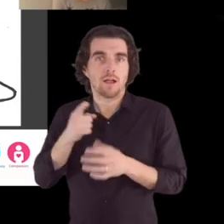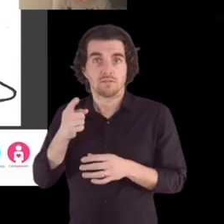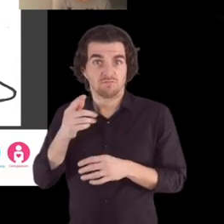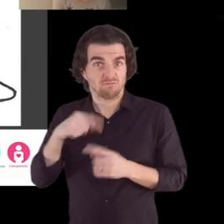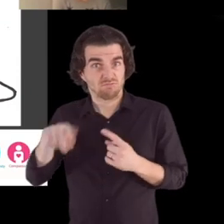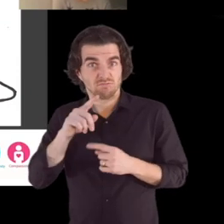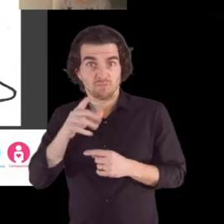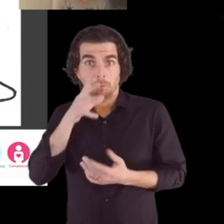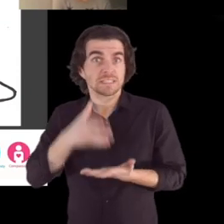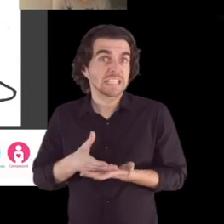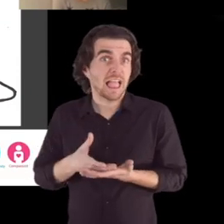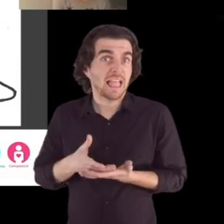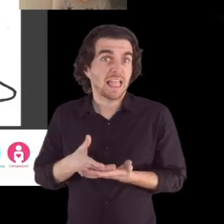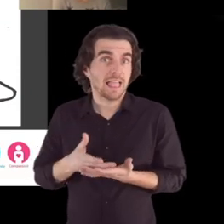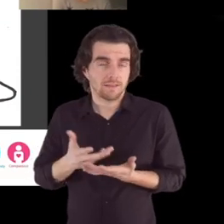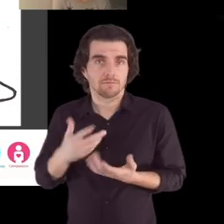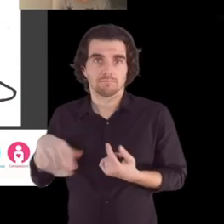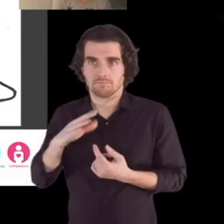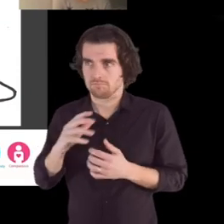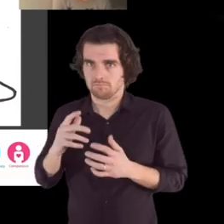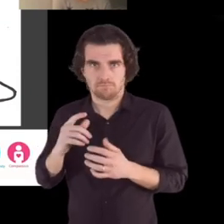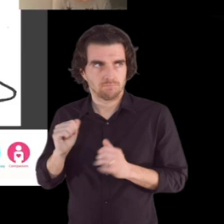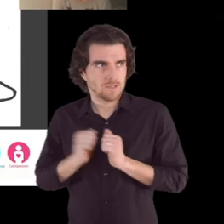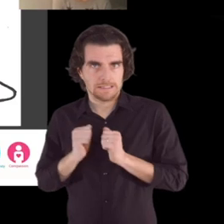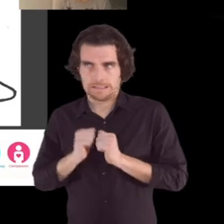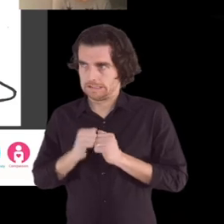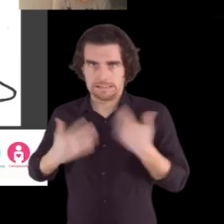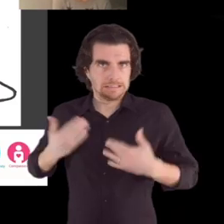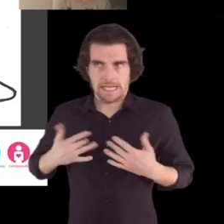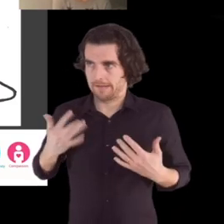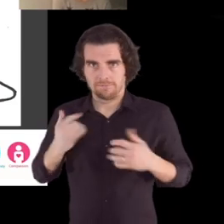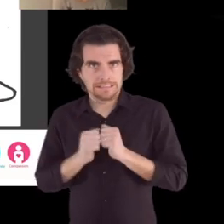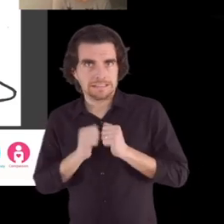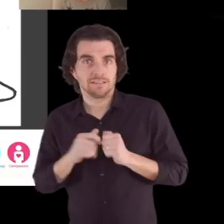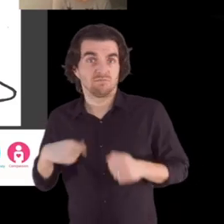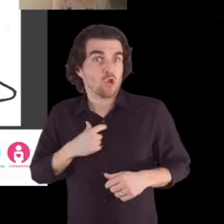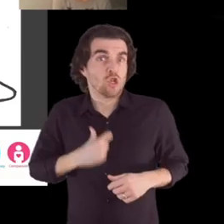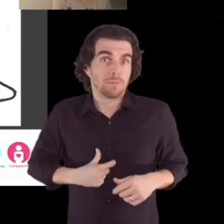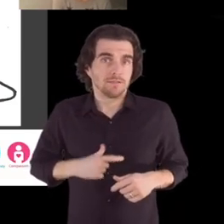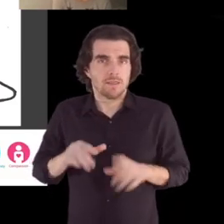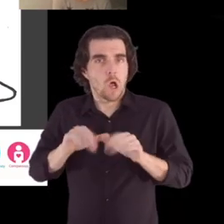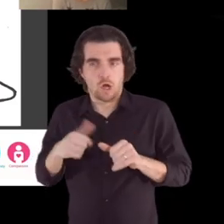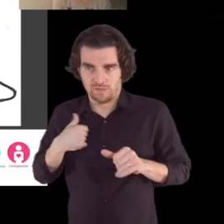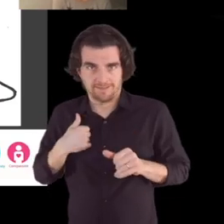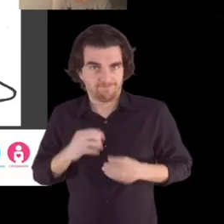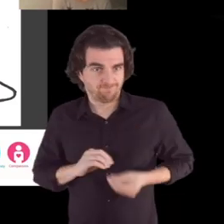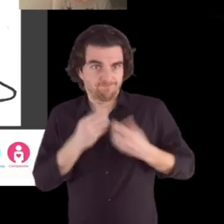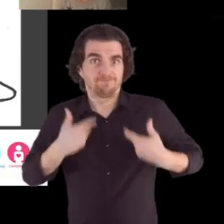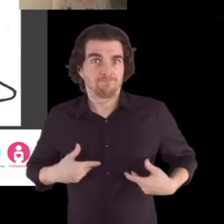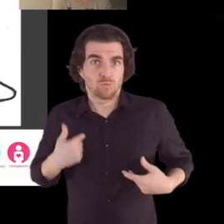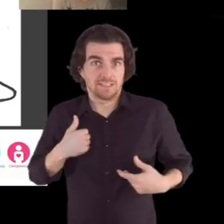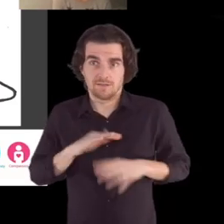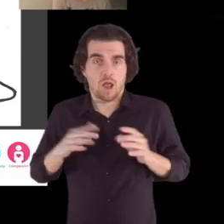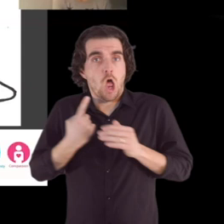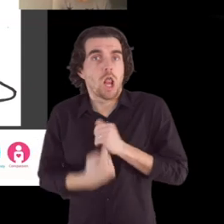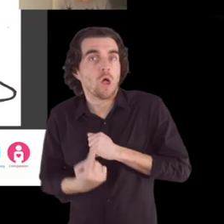Ciara. But it's remembering as well that everyone makes mistakes and everyone is going to experience difficult times because we are human and that is how